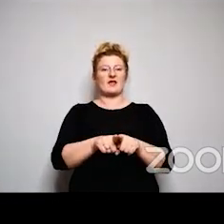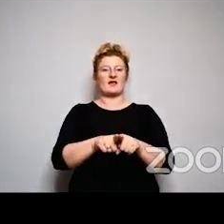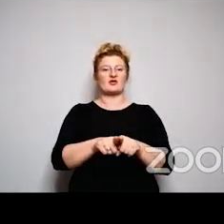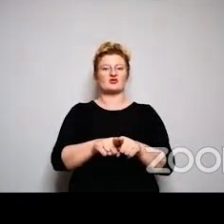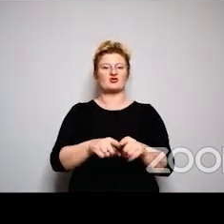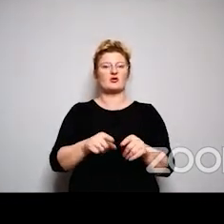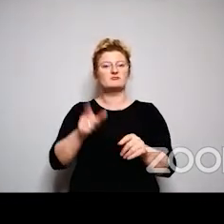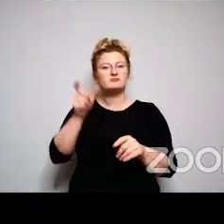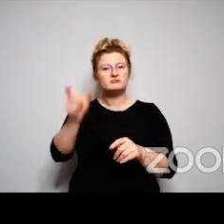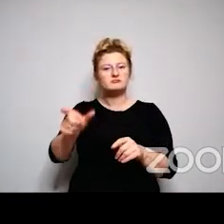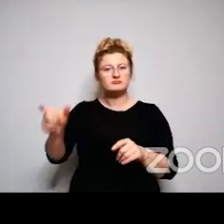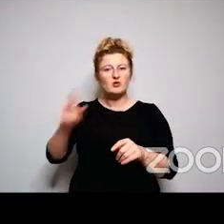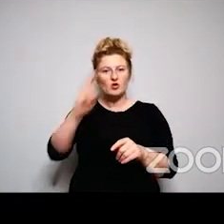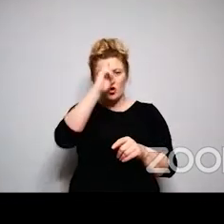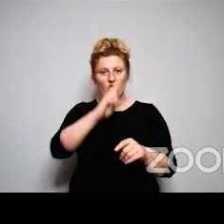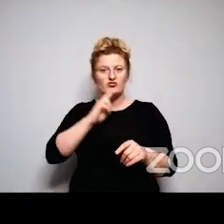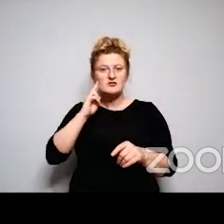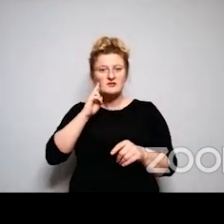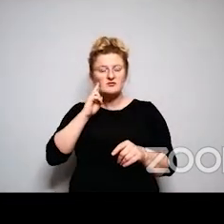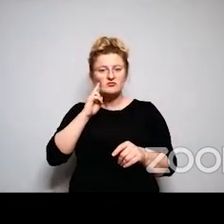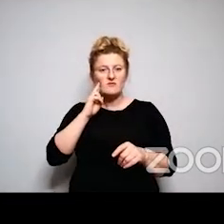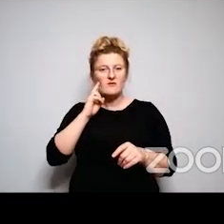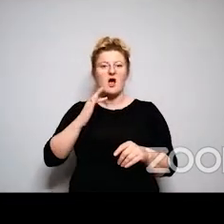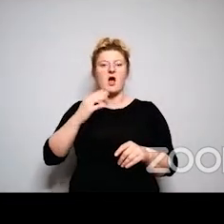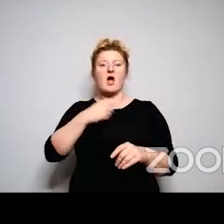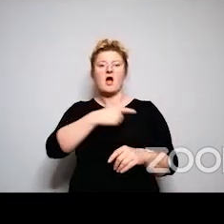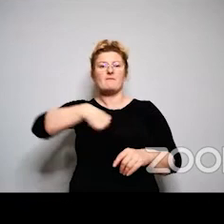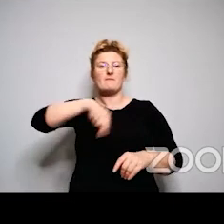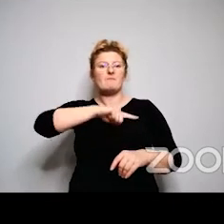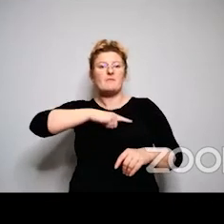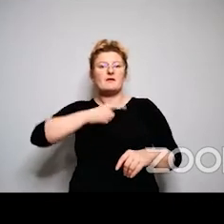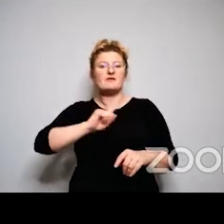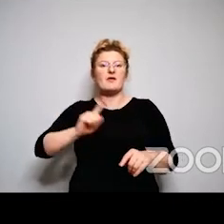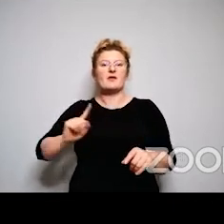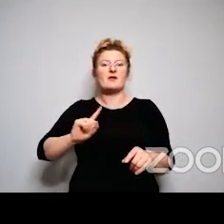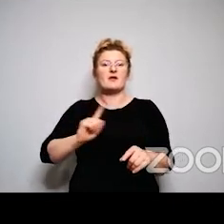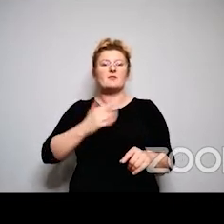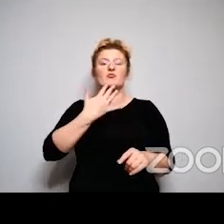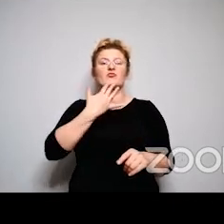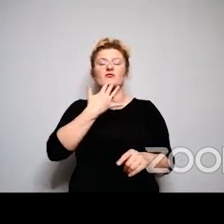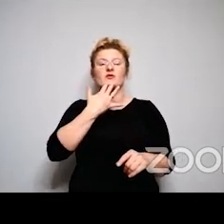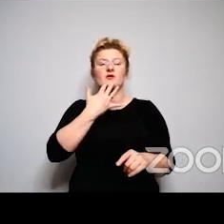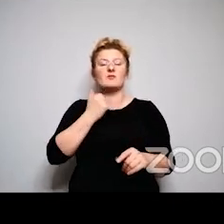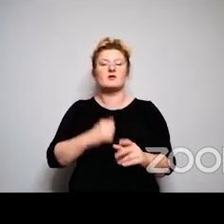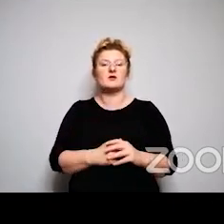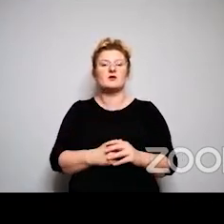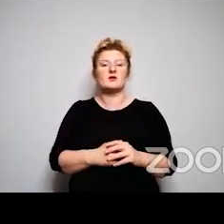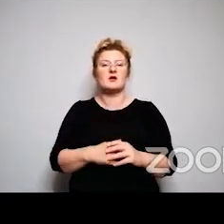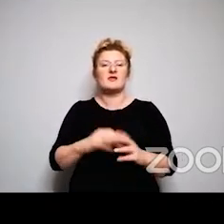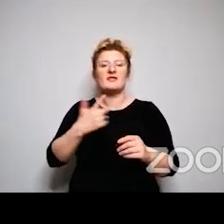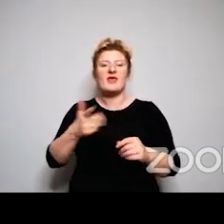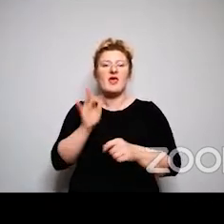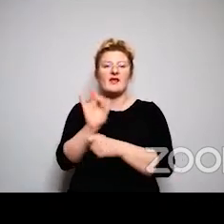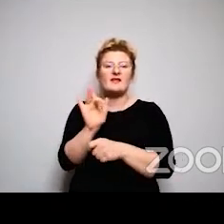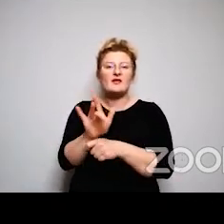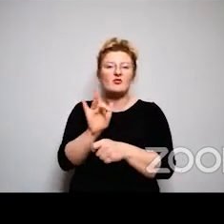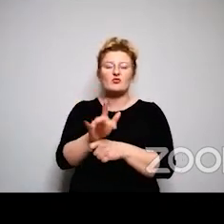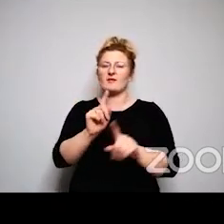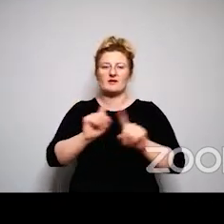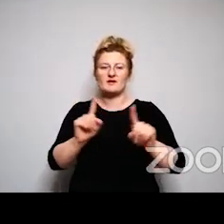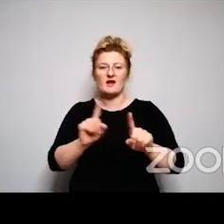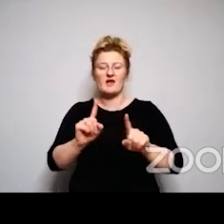1 child or 2 children. So we have to intervene with the whole system. We never say, hey, we realize your